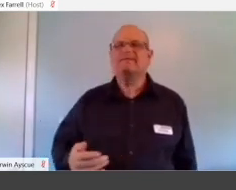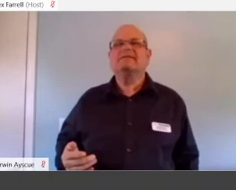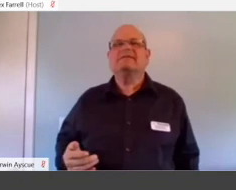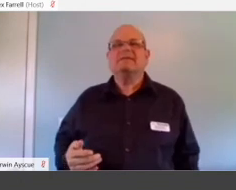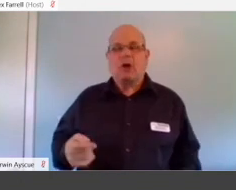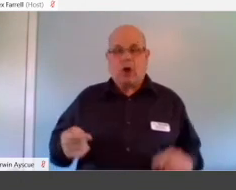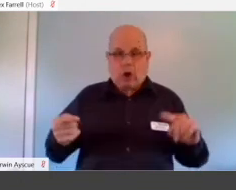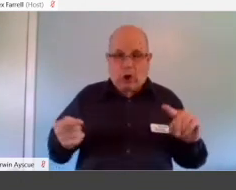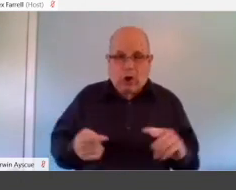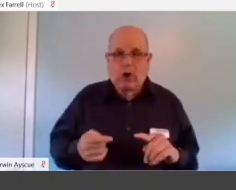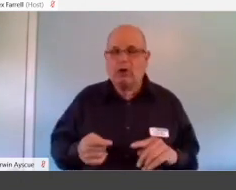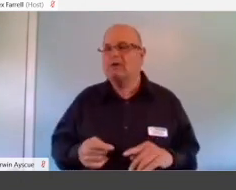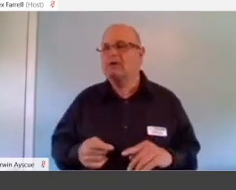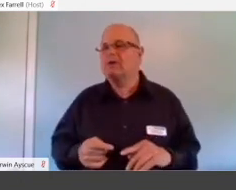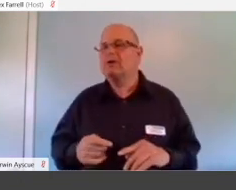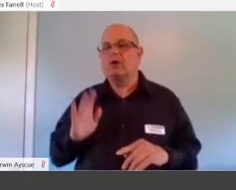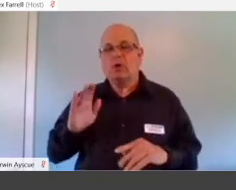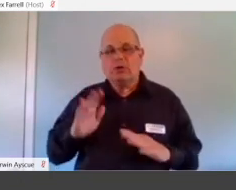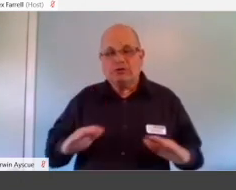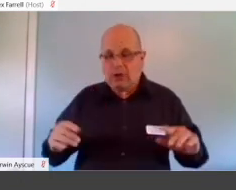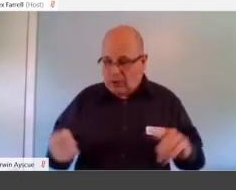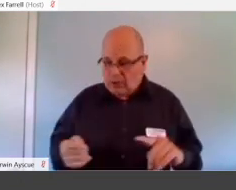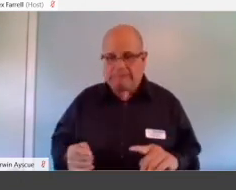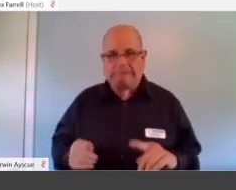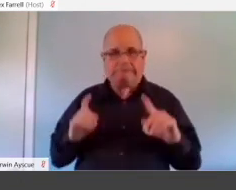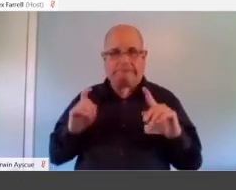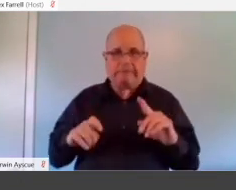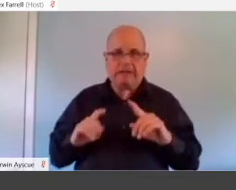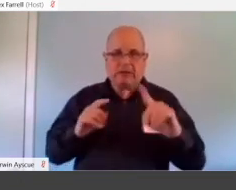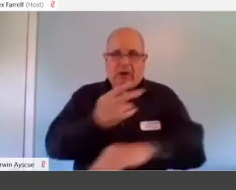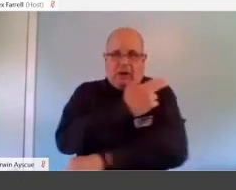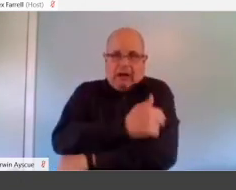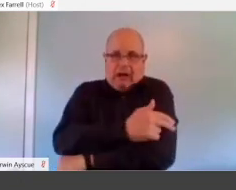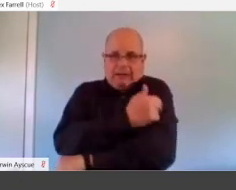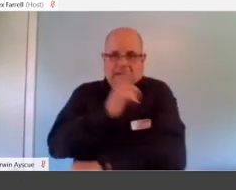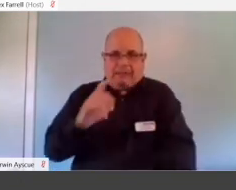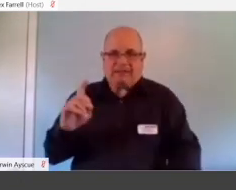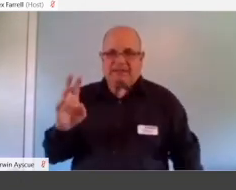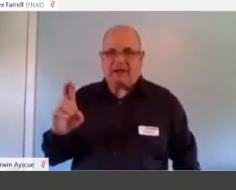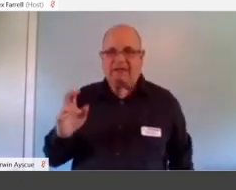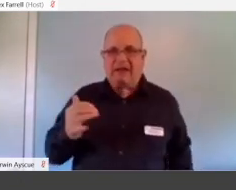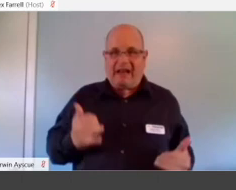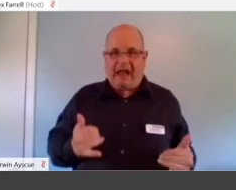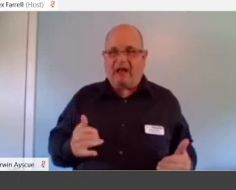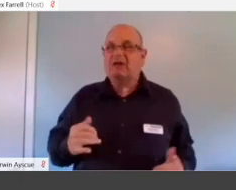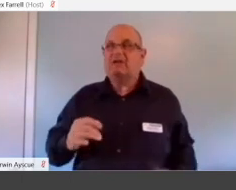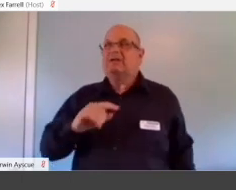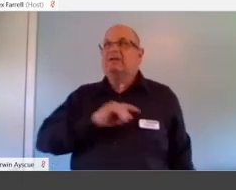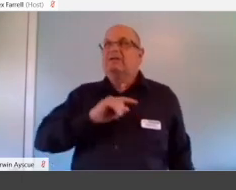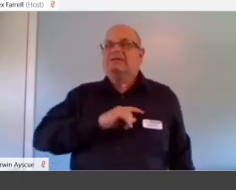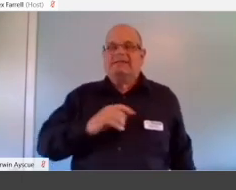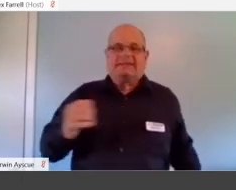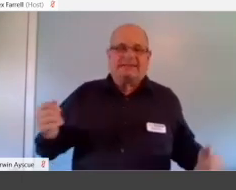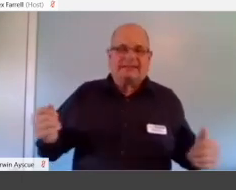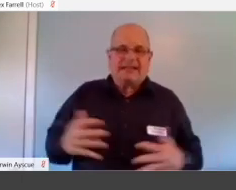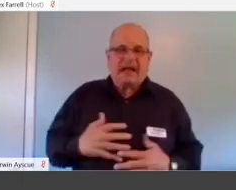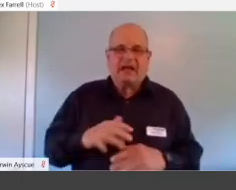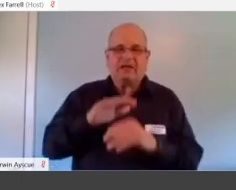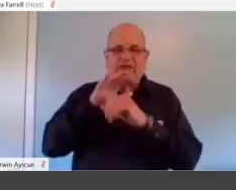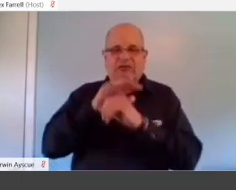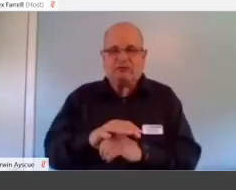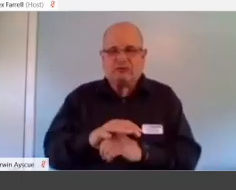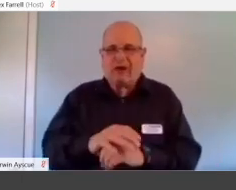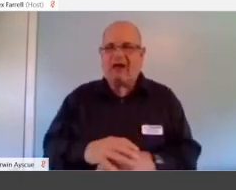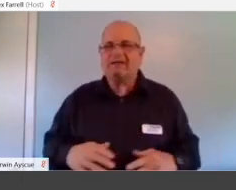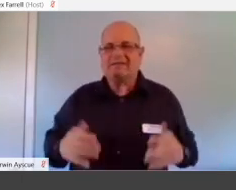hurt or your child's hurt, you need to go to the hospital, you need to find a doctor, and you are scared, you are stressed. And that's a completely